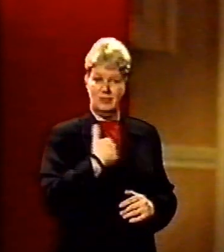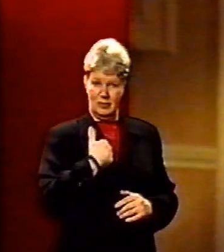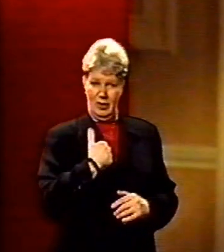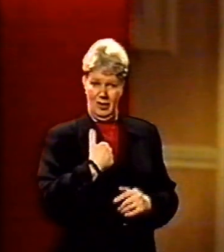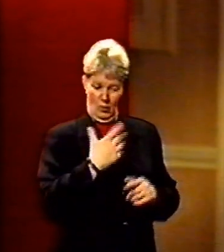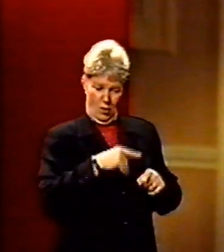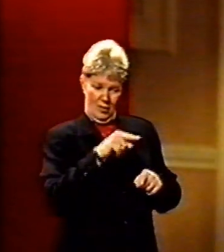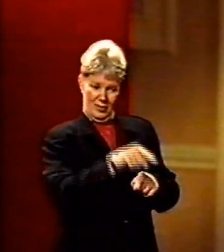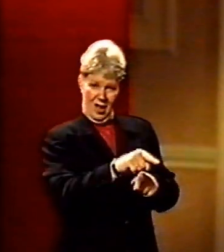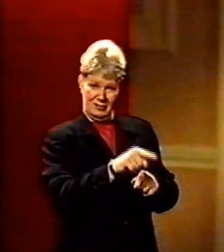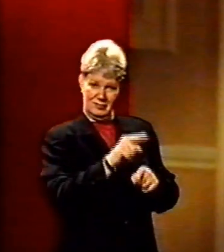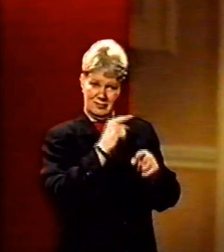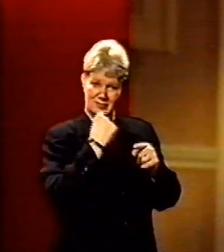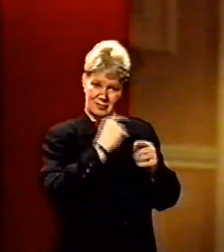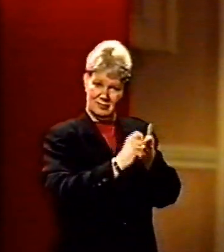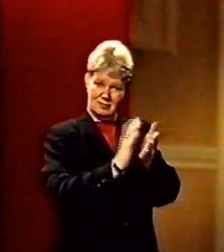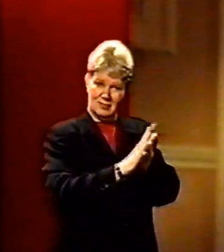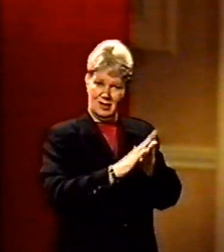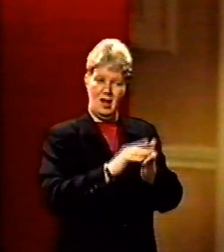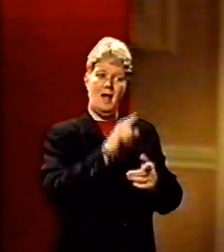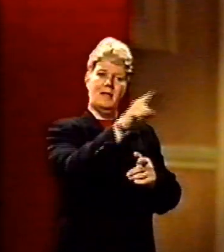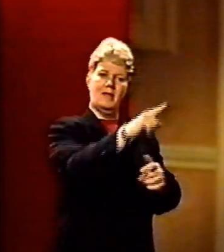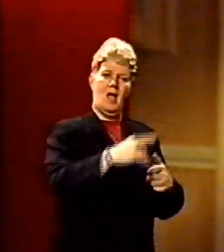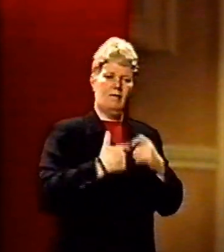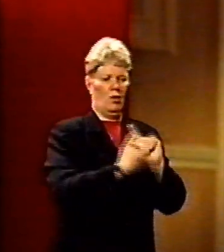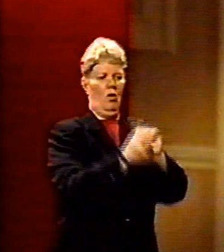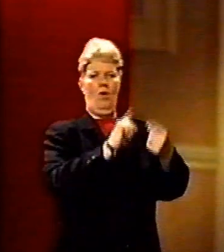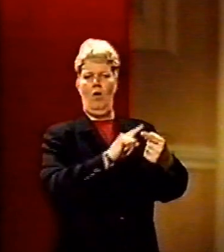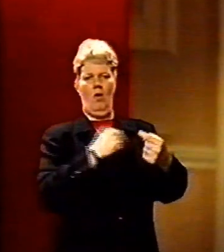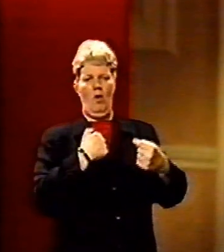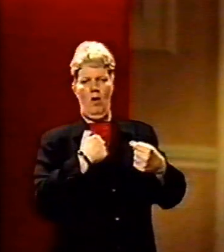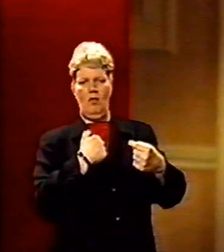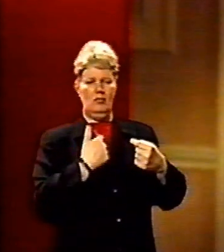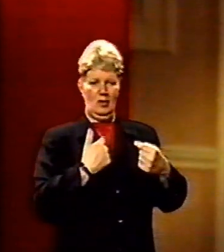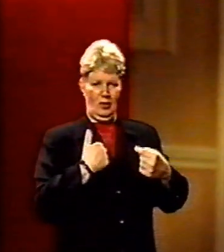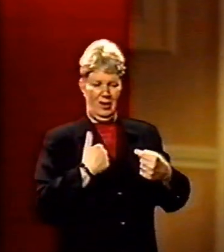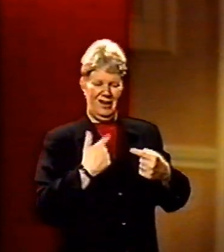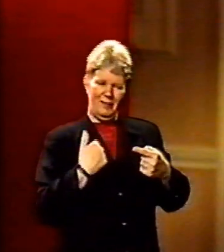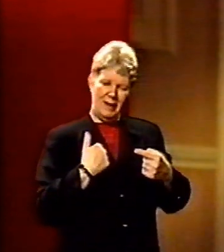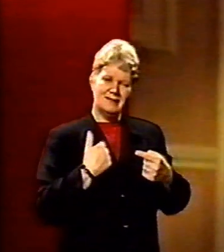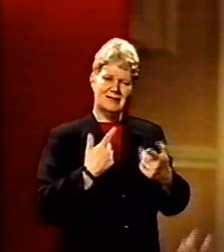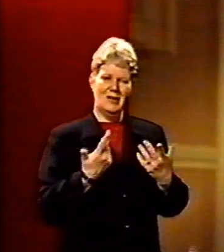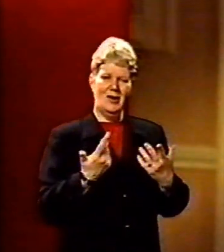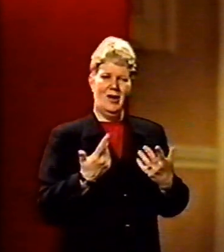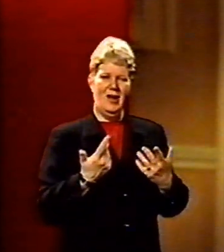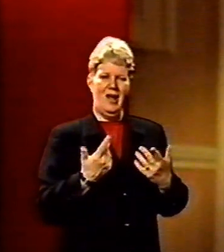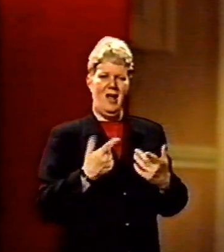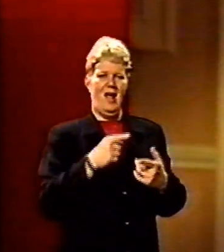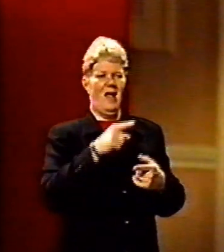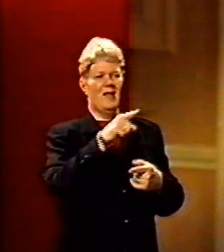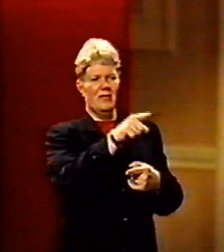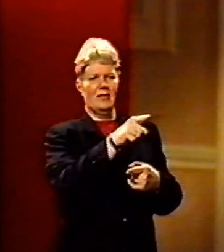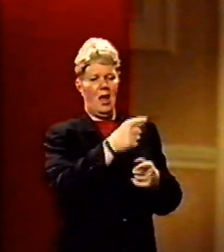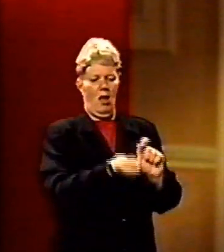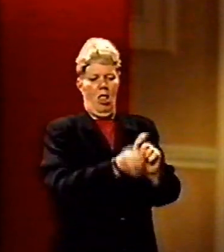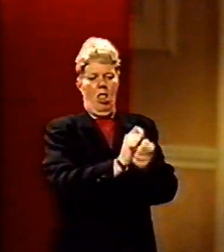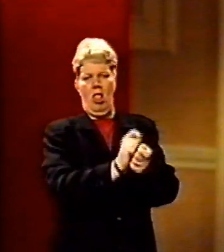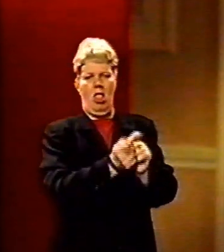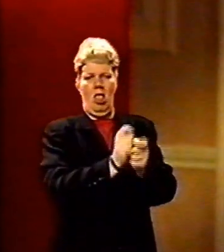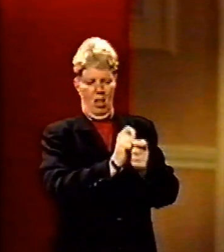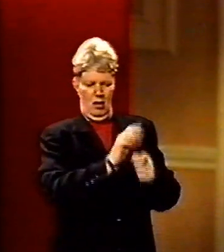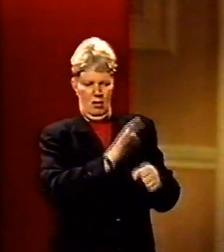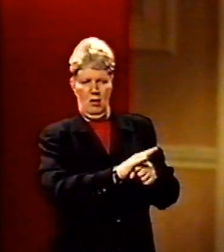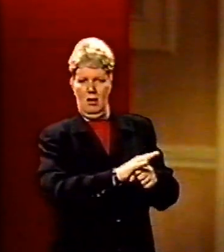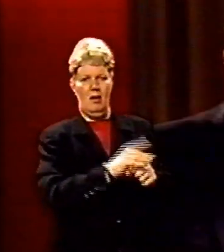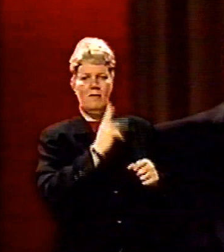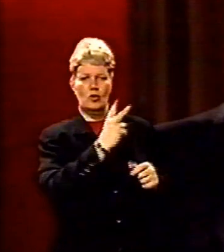It confirmed all that your worst fears. That was their opinion when we filed our suit against Kissinger. But they blotted that opinion out for 25